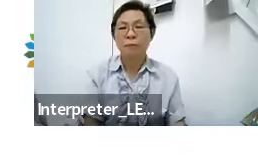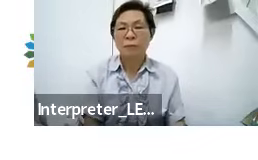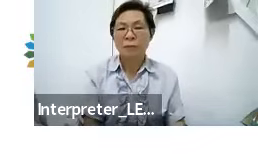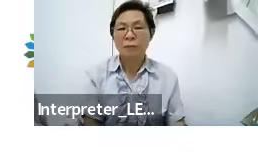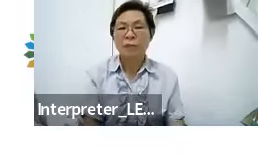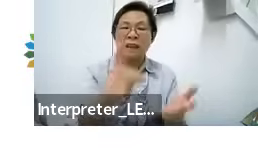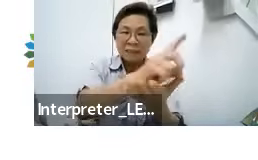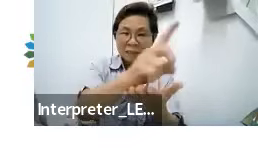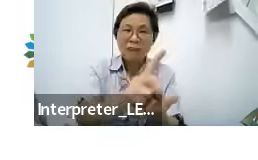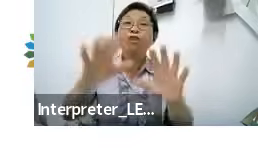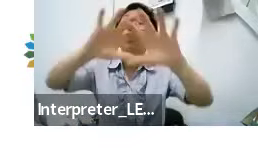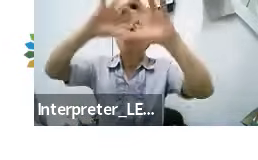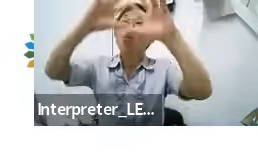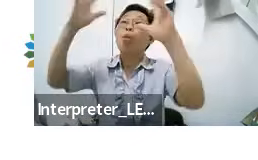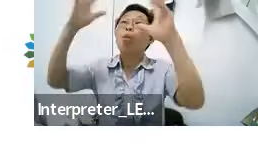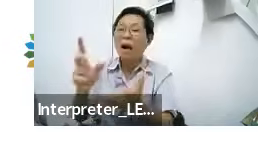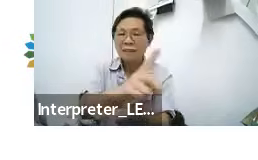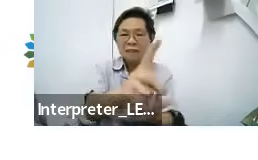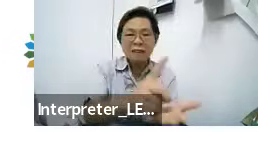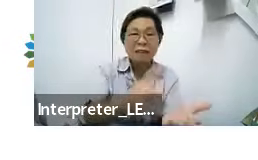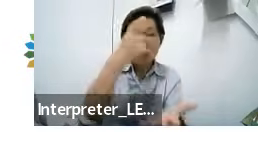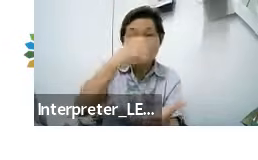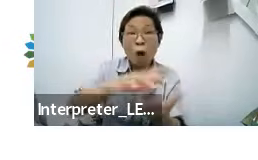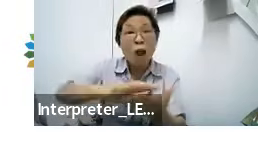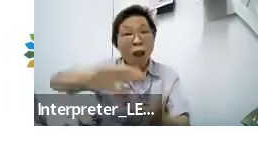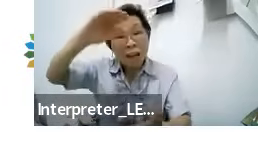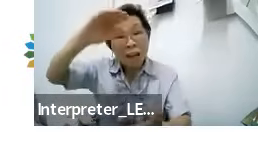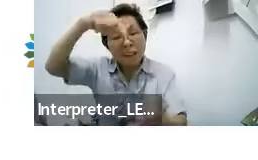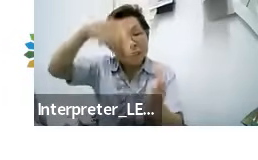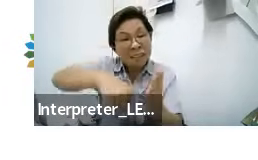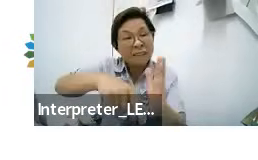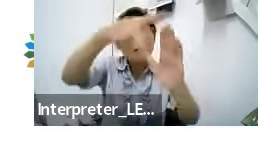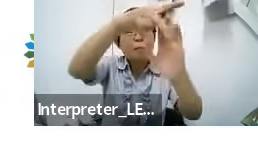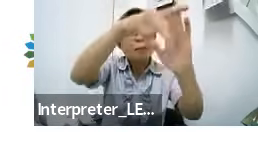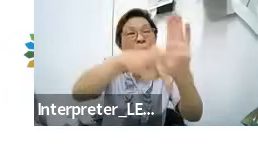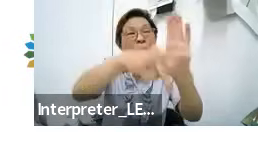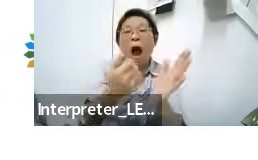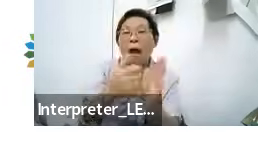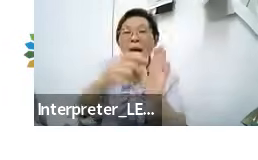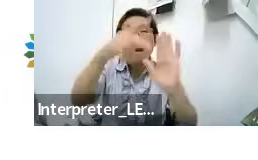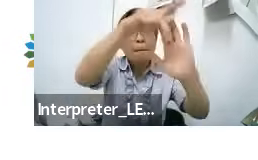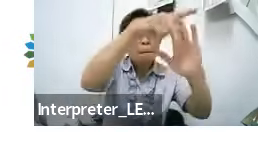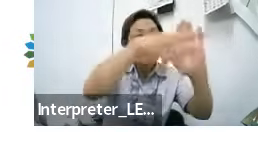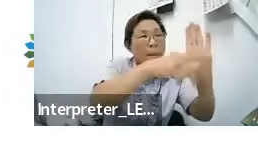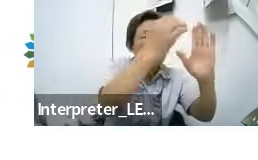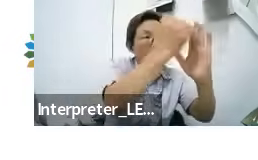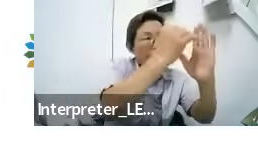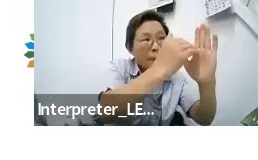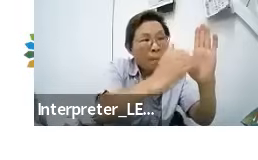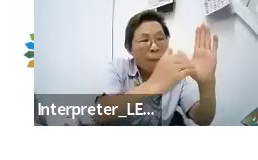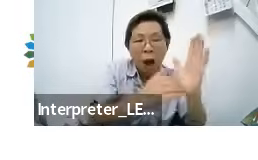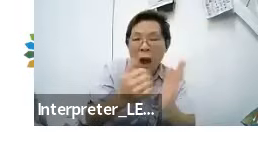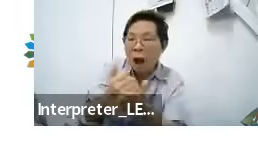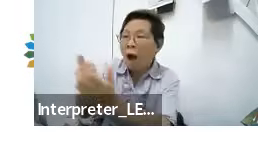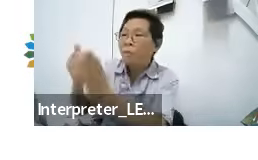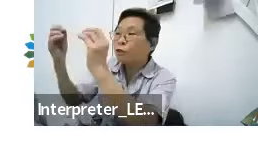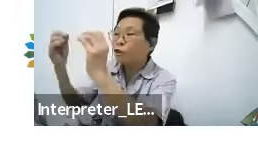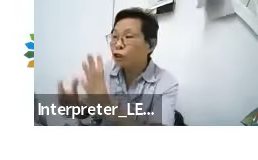for learning. This principle will help the teacher to make